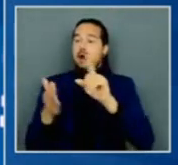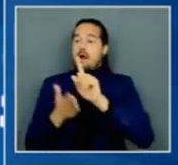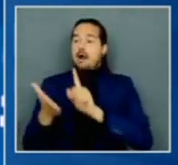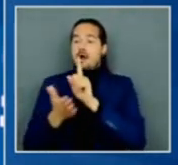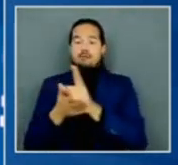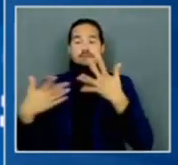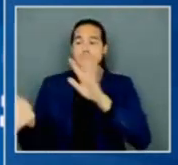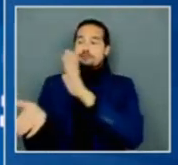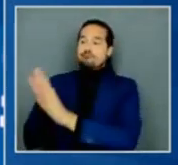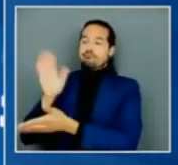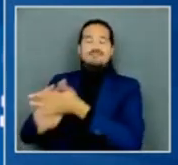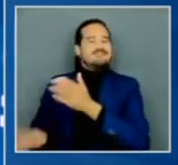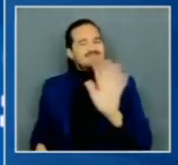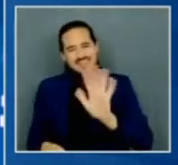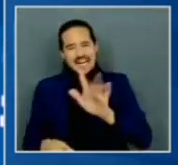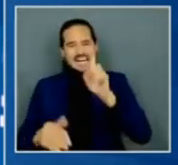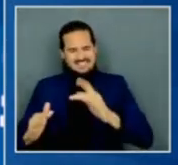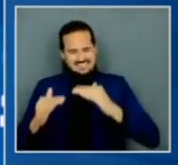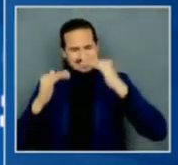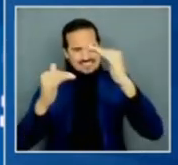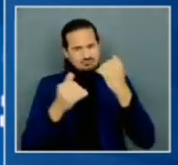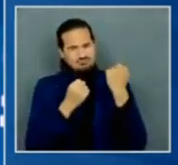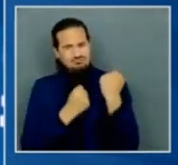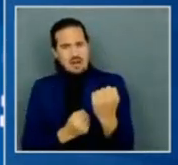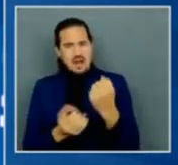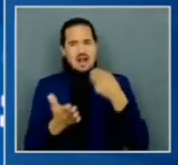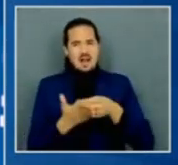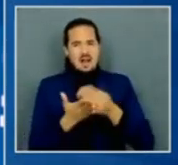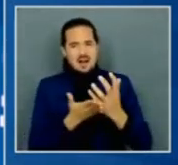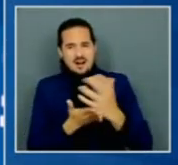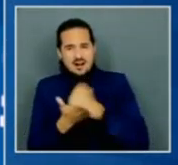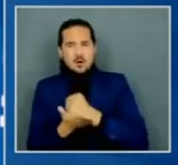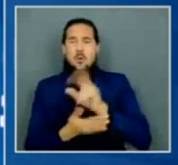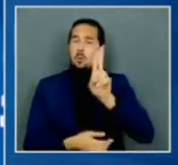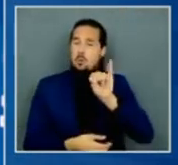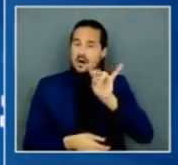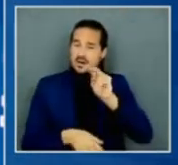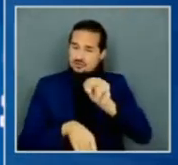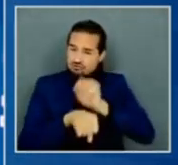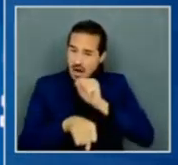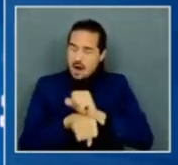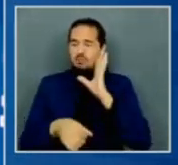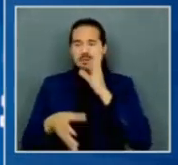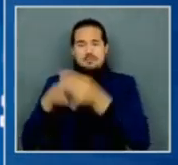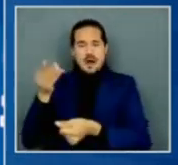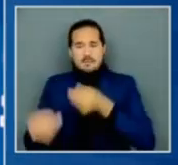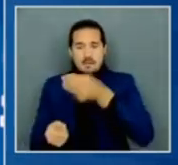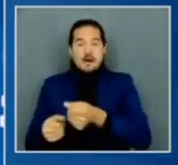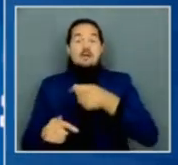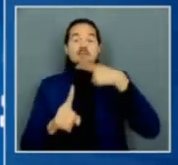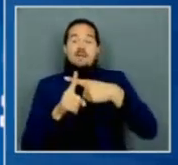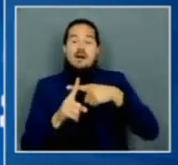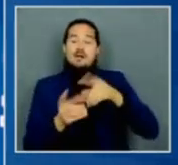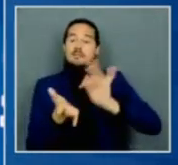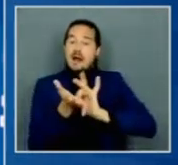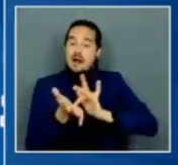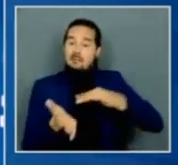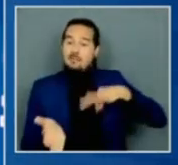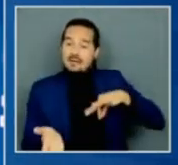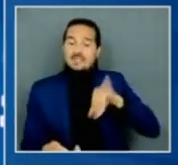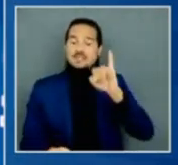for universally, but for prevailing wages, union jobs, paying $45, $50 an hour in benefits.